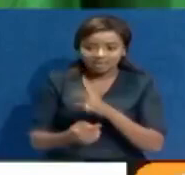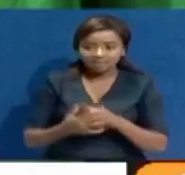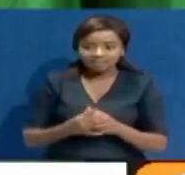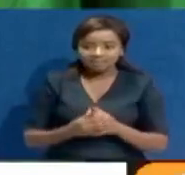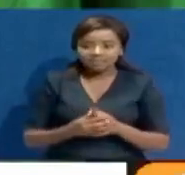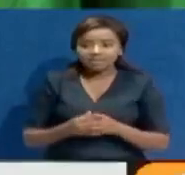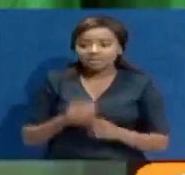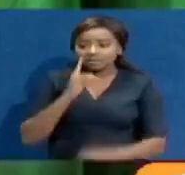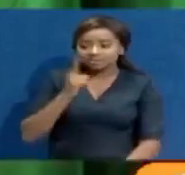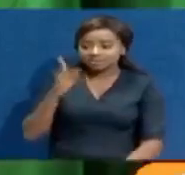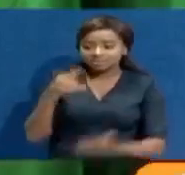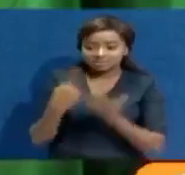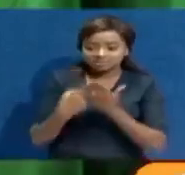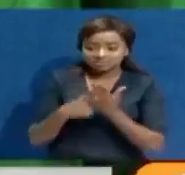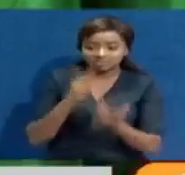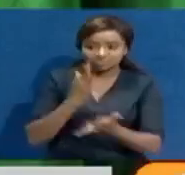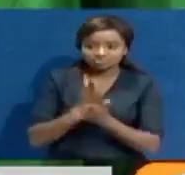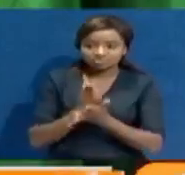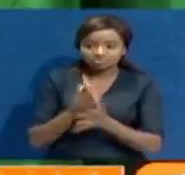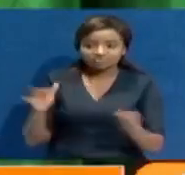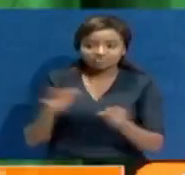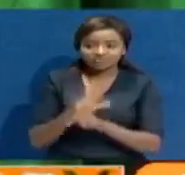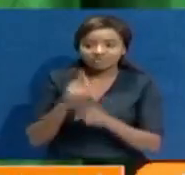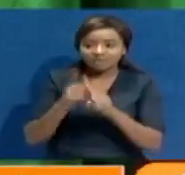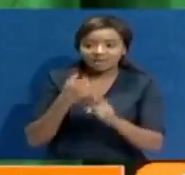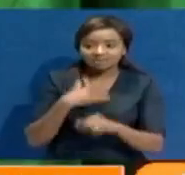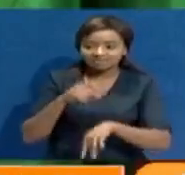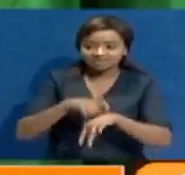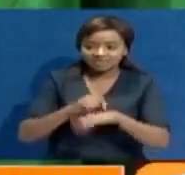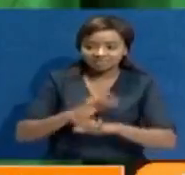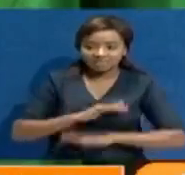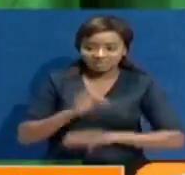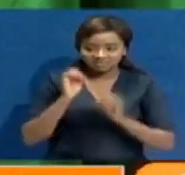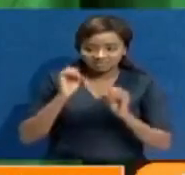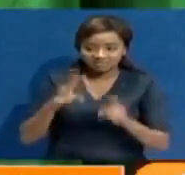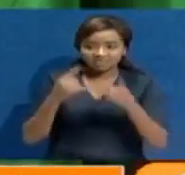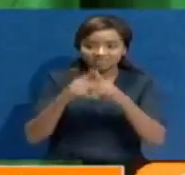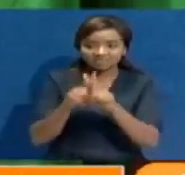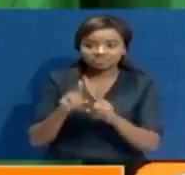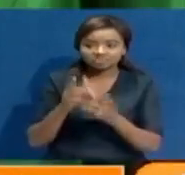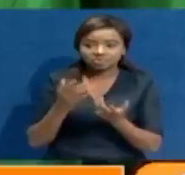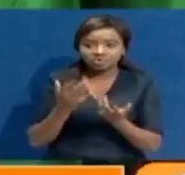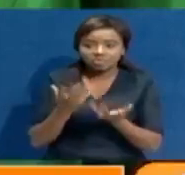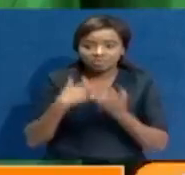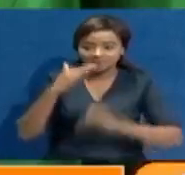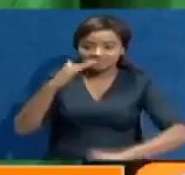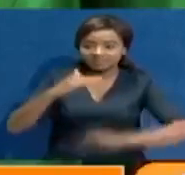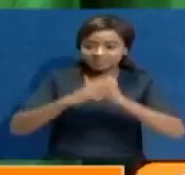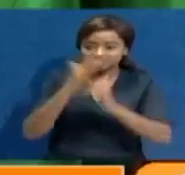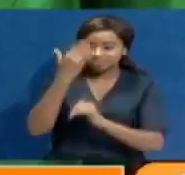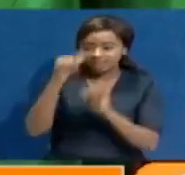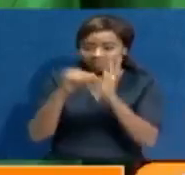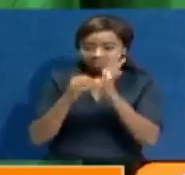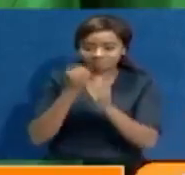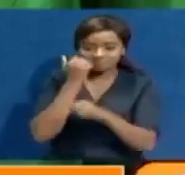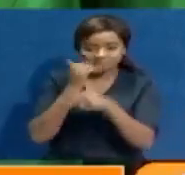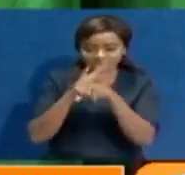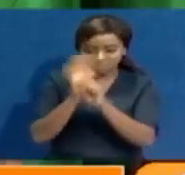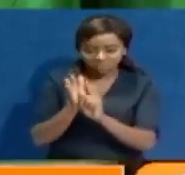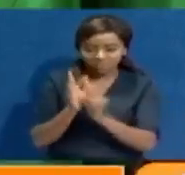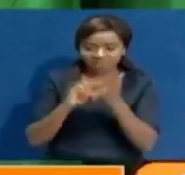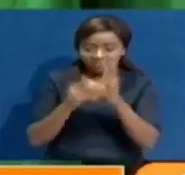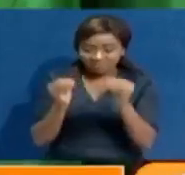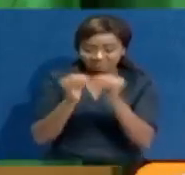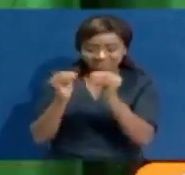intro. Unfortunately, we don't have the time. We also have two limitations because of COVID, so we may not meet